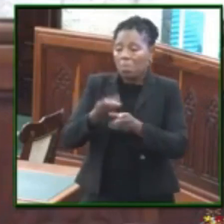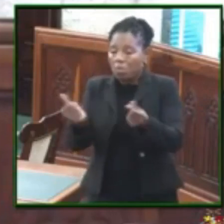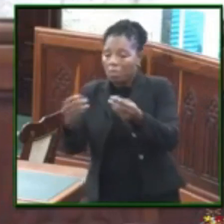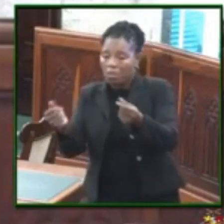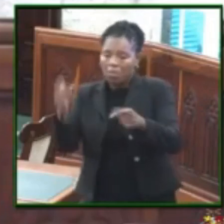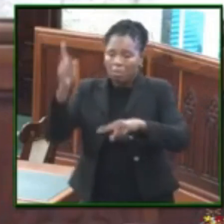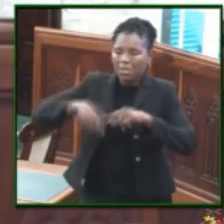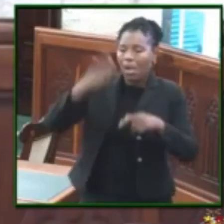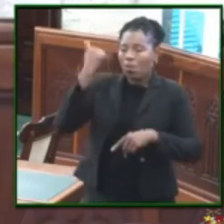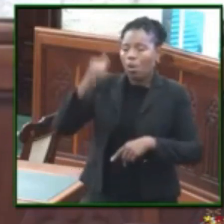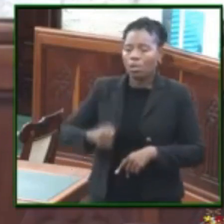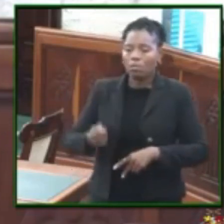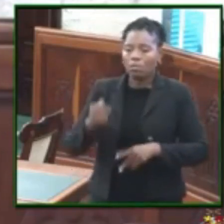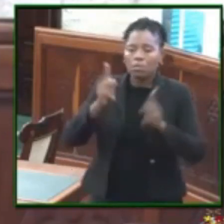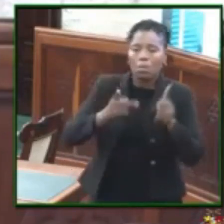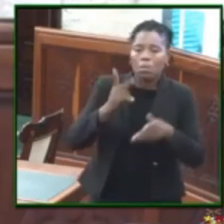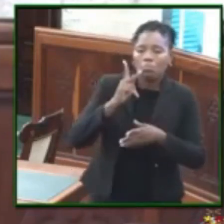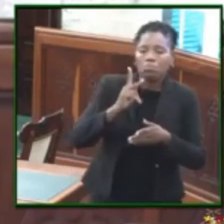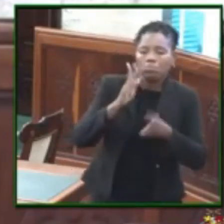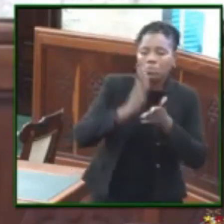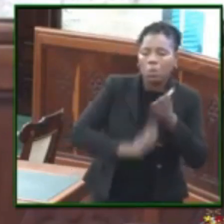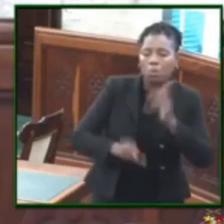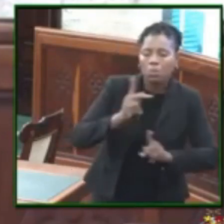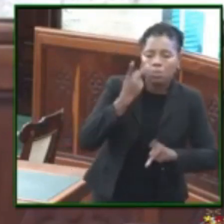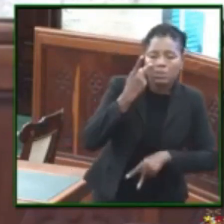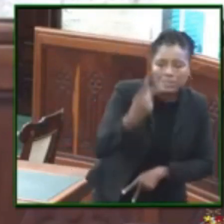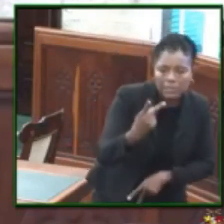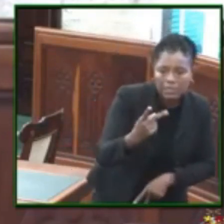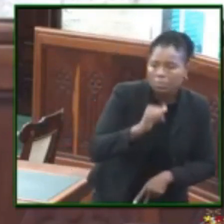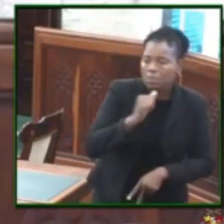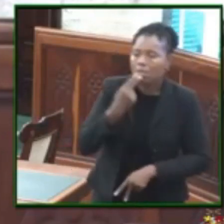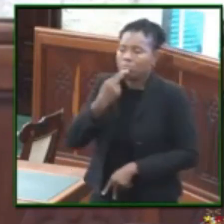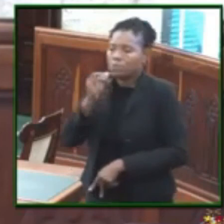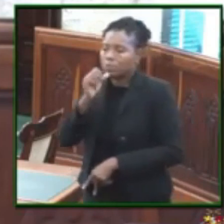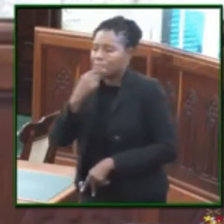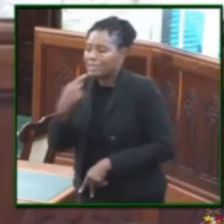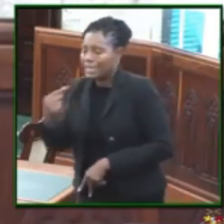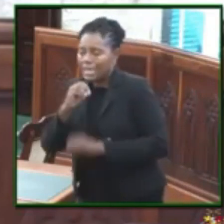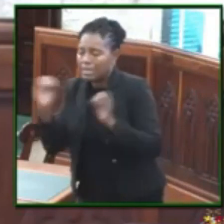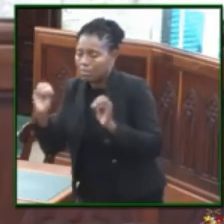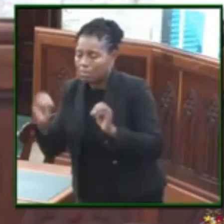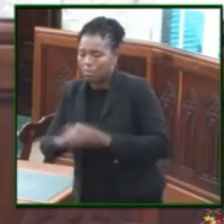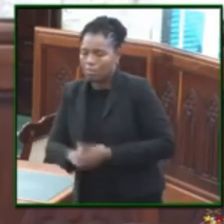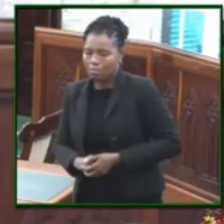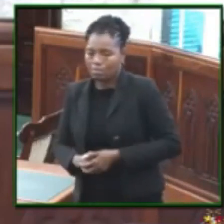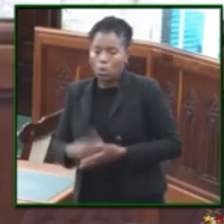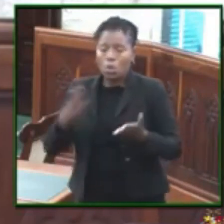reasoning? You hear the sweet words? You hear the mindset?